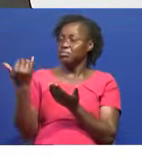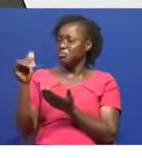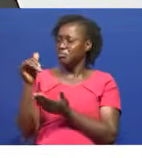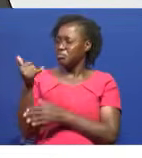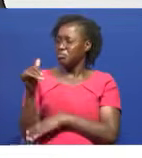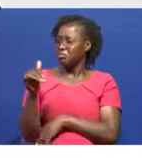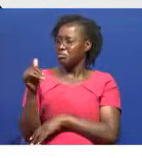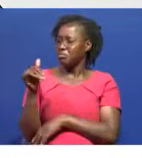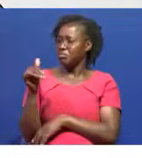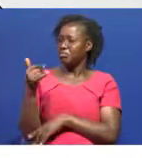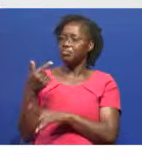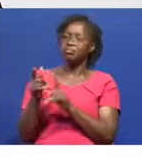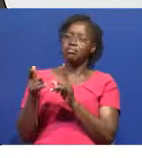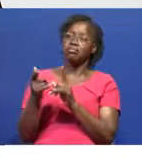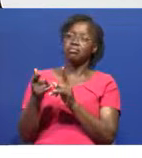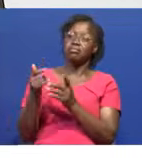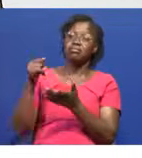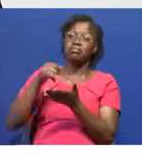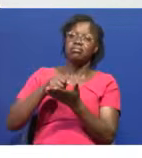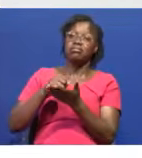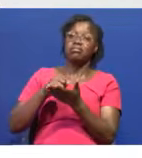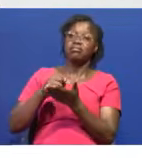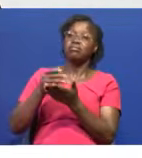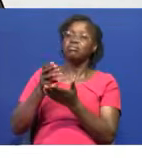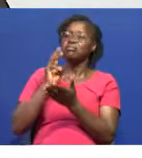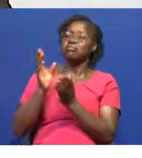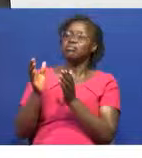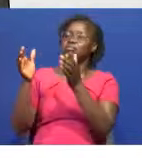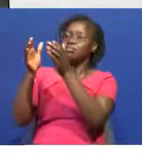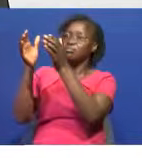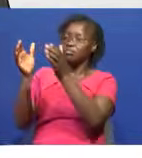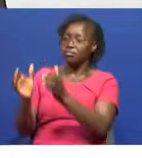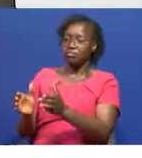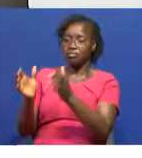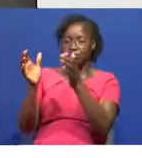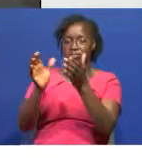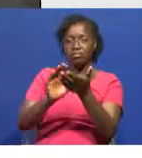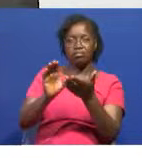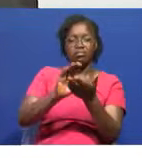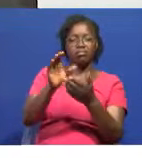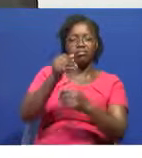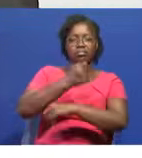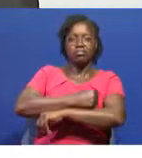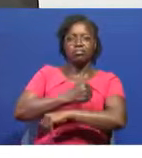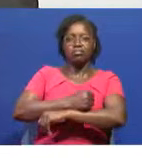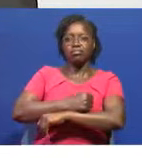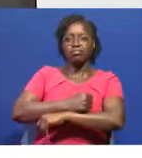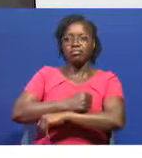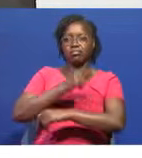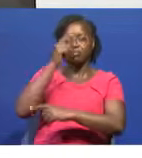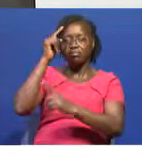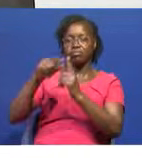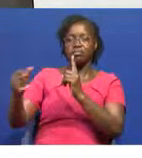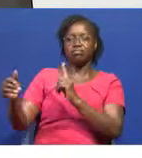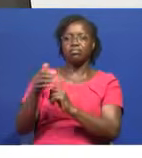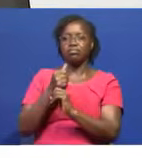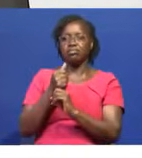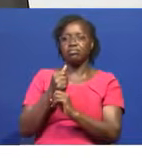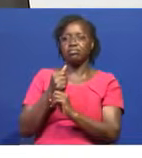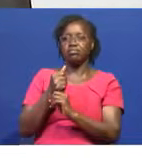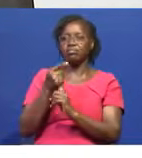But what we are doing, including harvesting, the tanks separate to schools, and all these ones are geared towards achieving